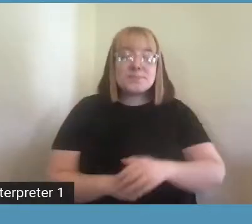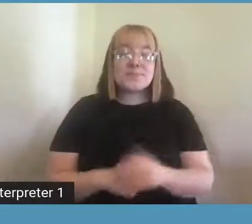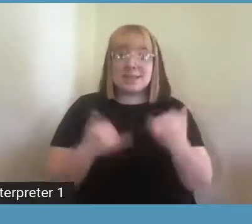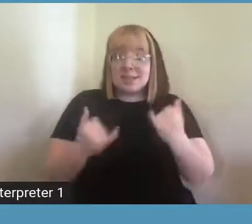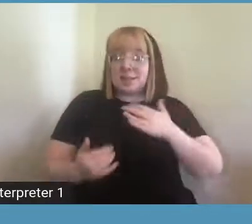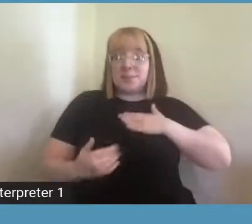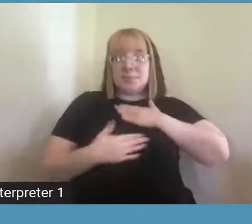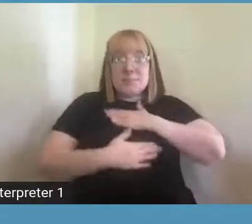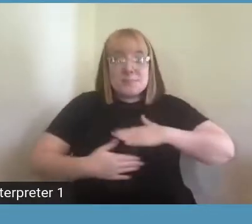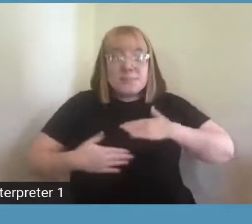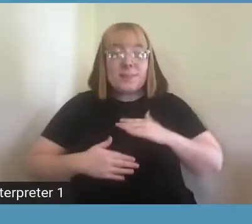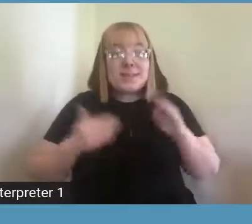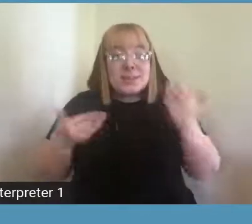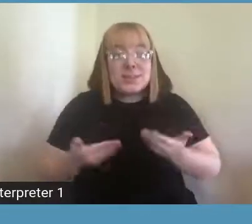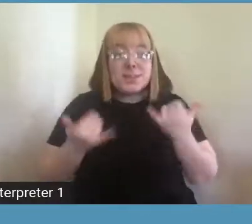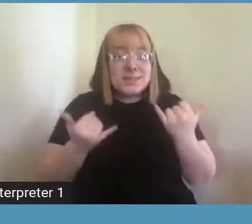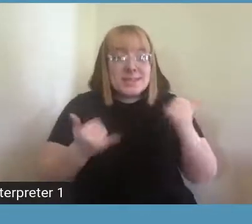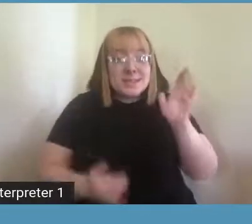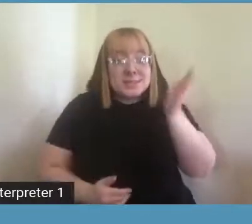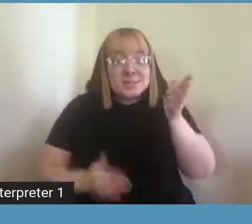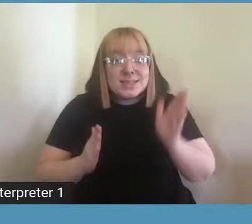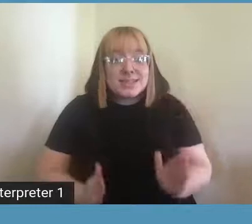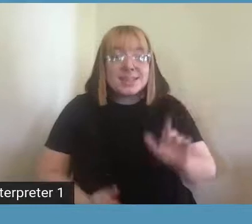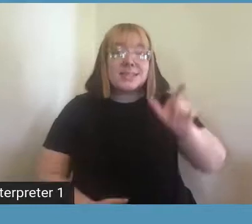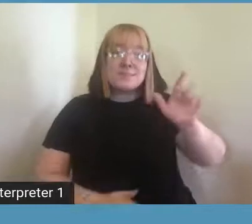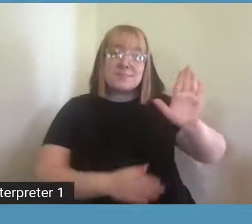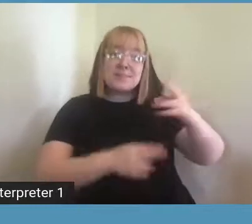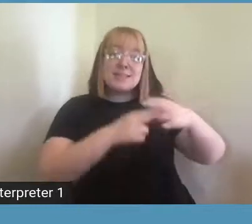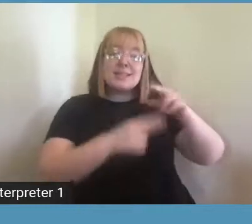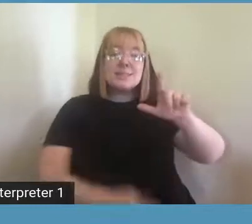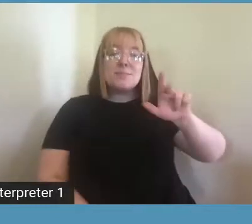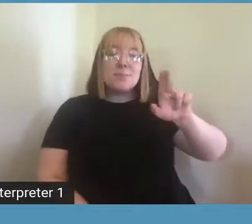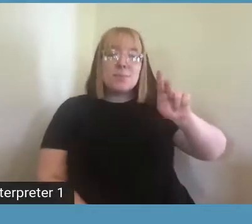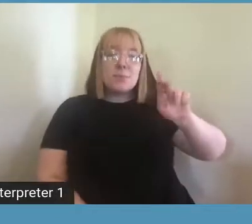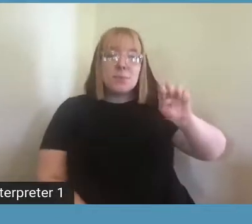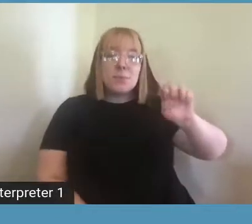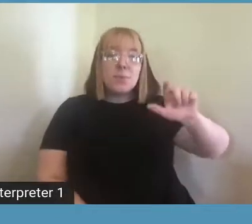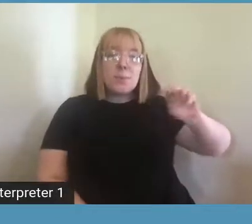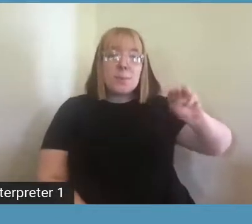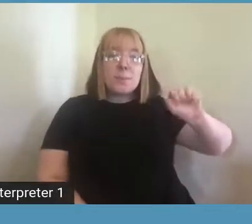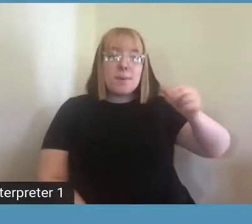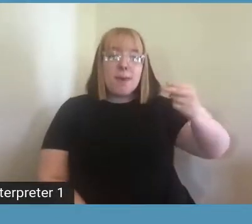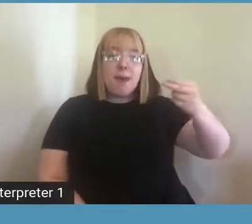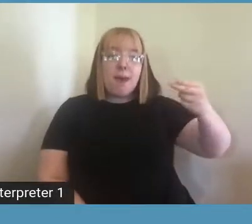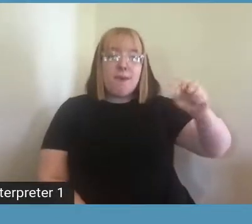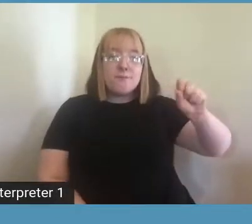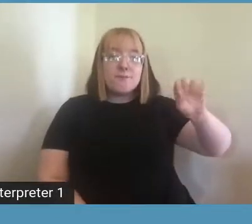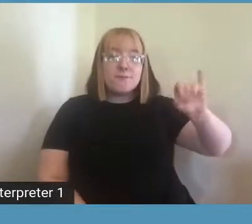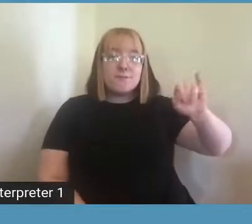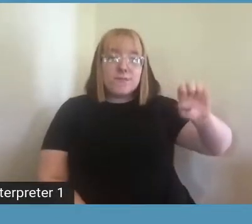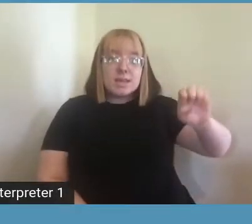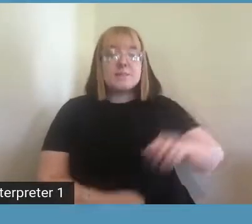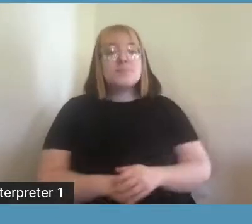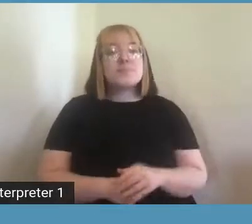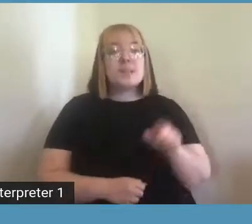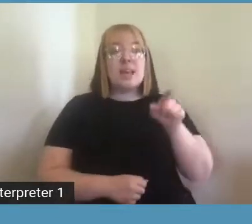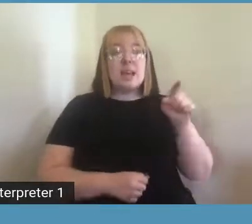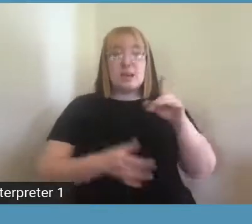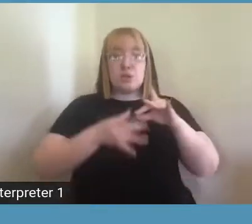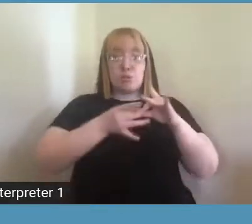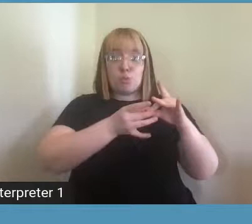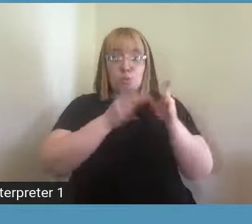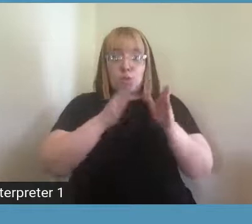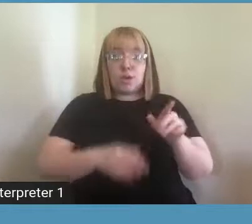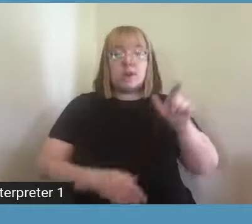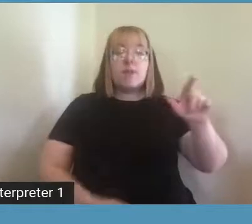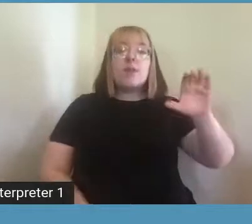my pleasure to introduce today's presenter, Luke Mehaffie. Luke is the Media Services Coordinator at the North Carolina Museum of